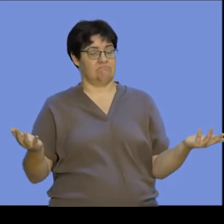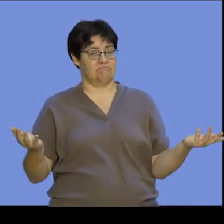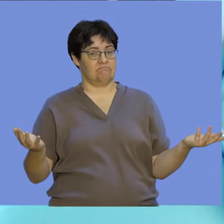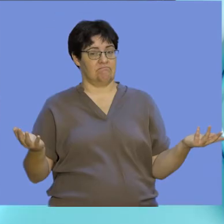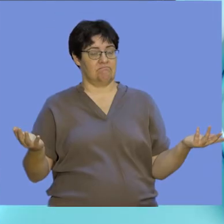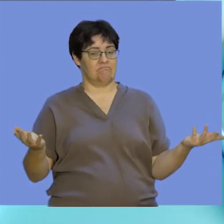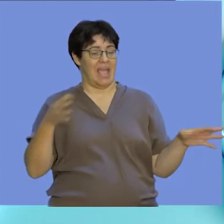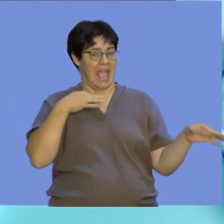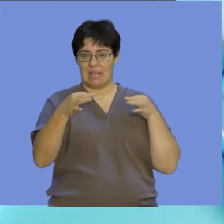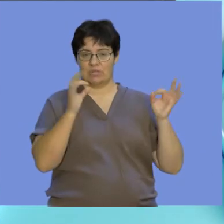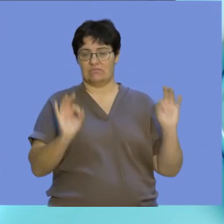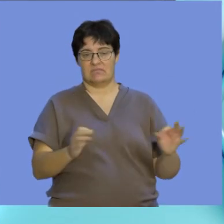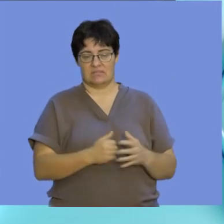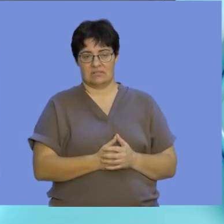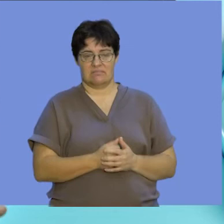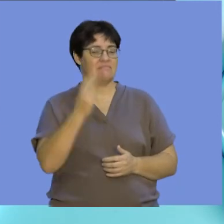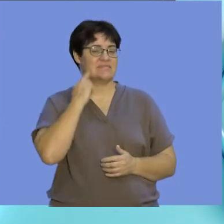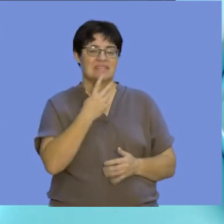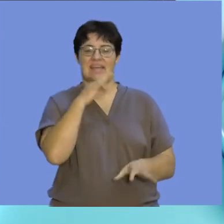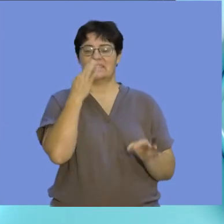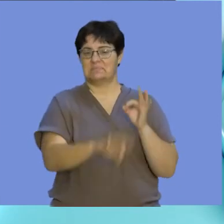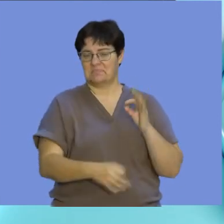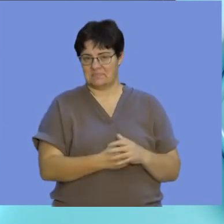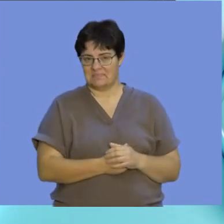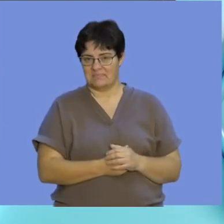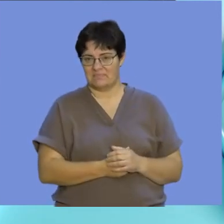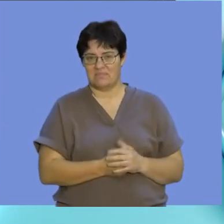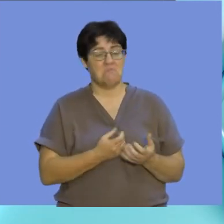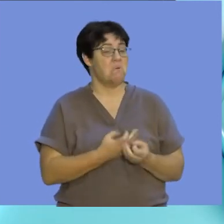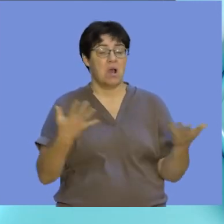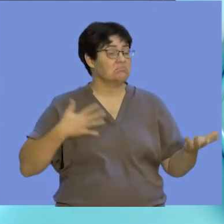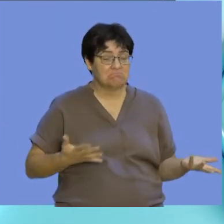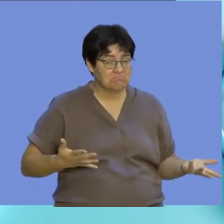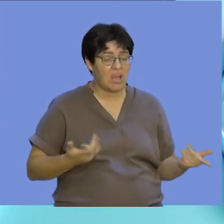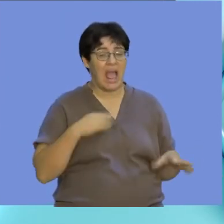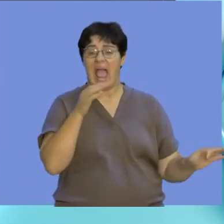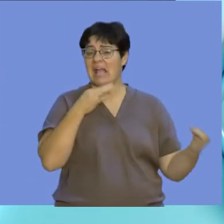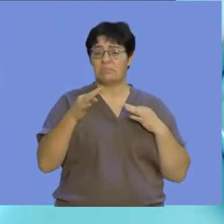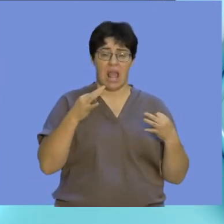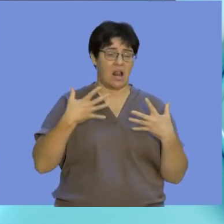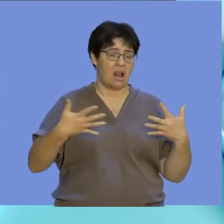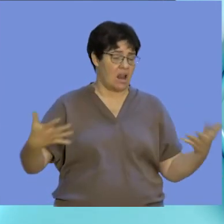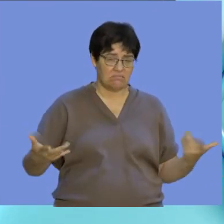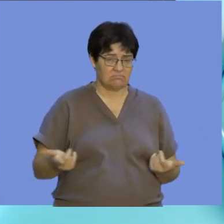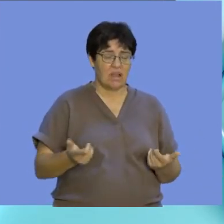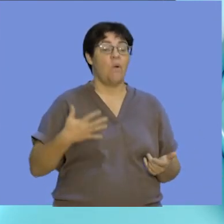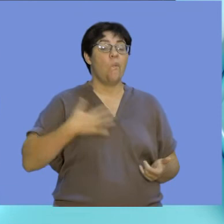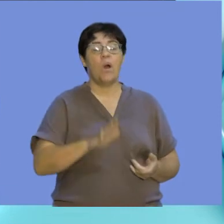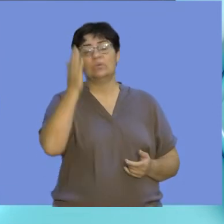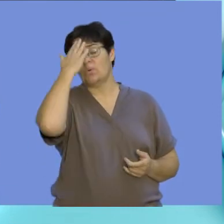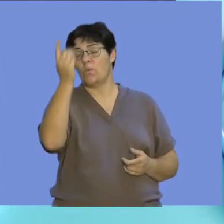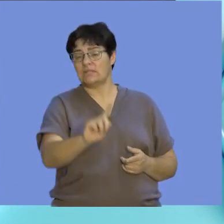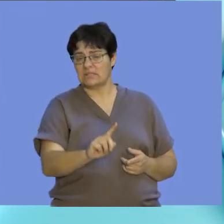Explanation. Nice and simple. Didn't want a lot, didn't need to explain anything. They just wanted to know why